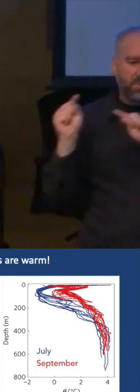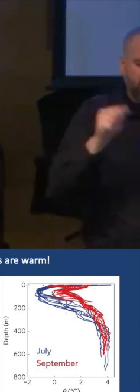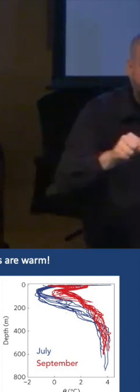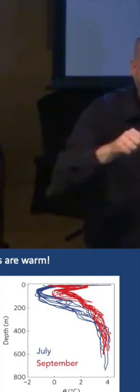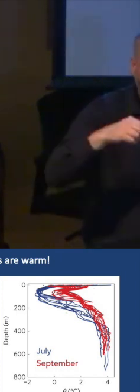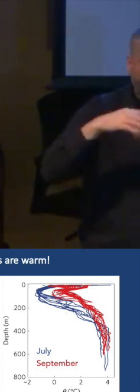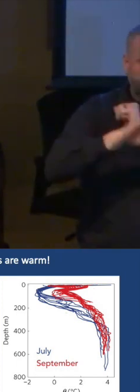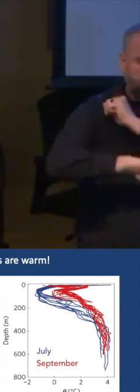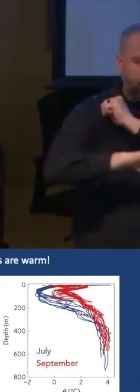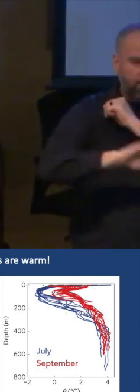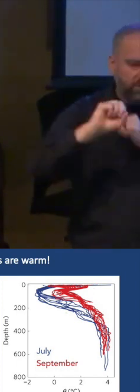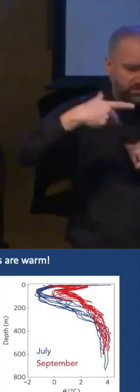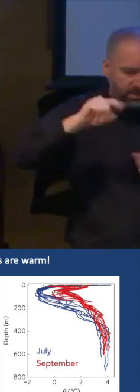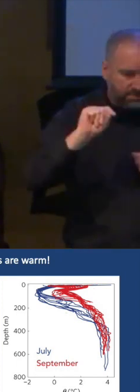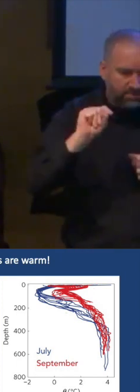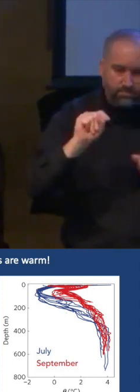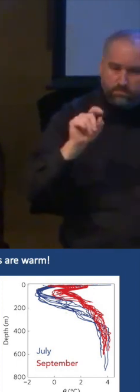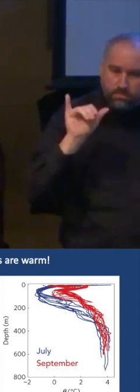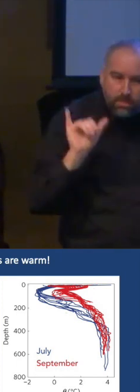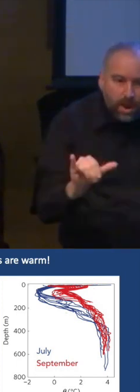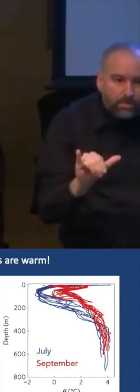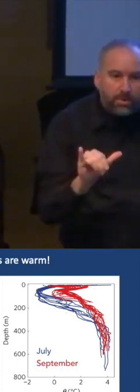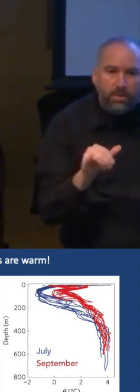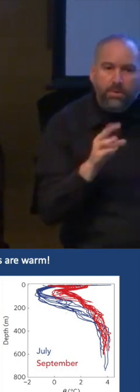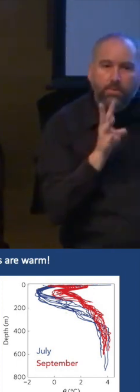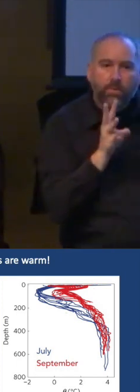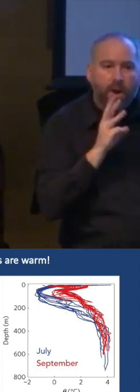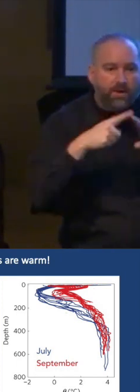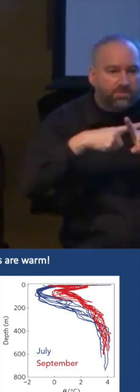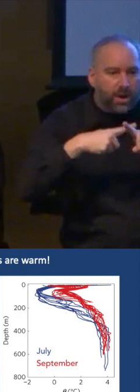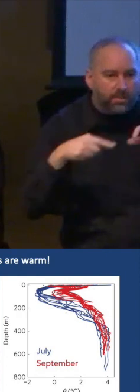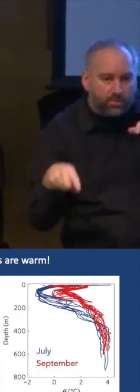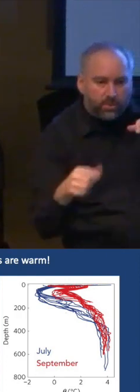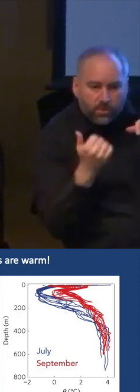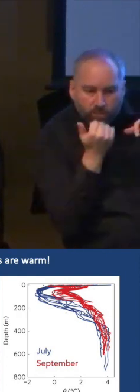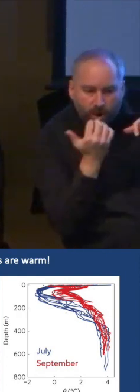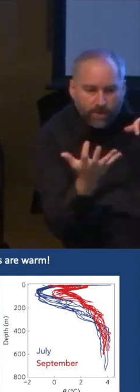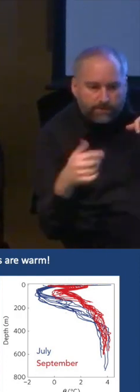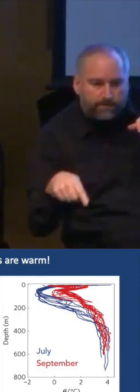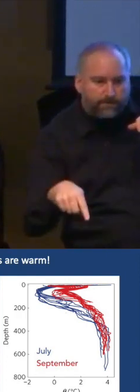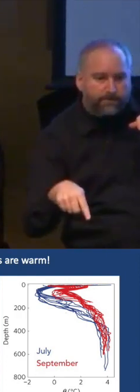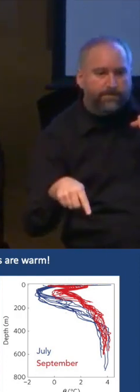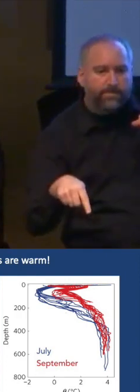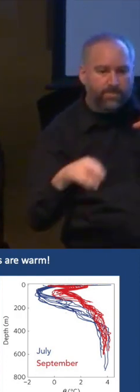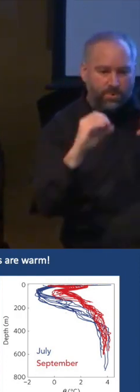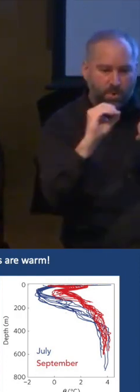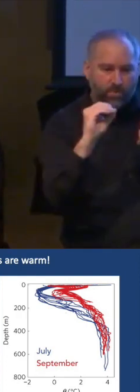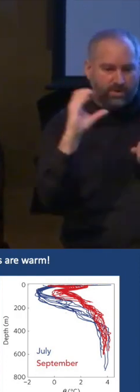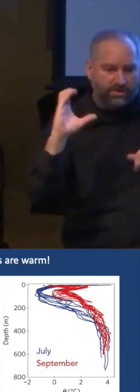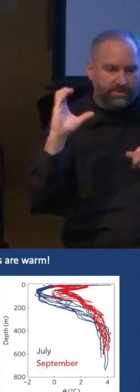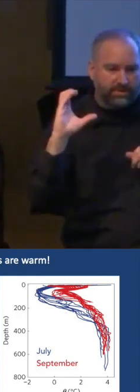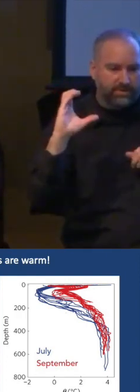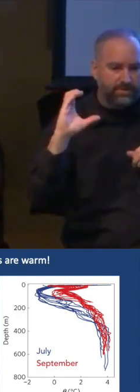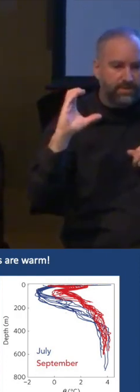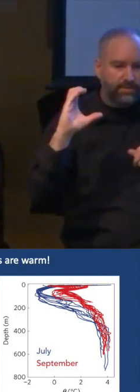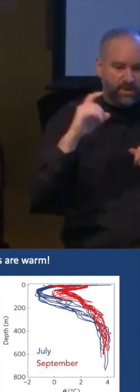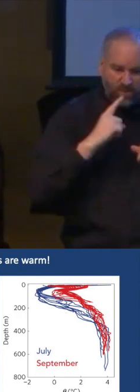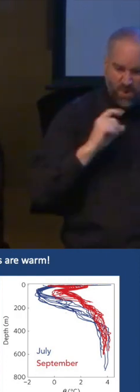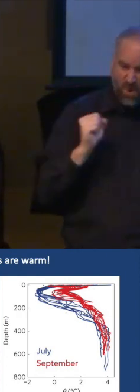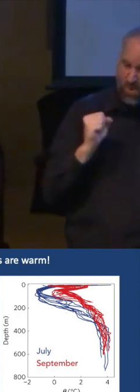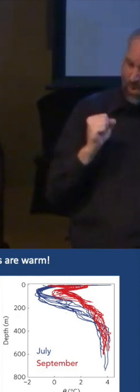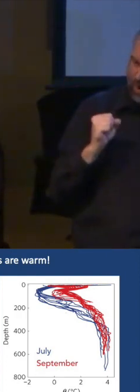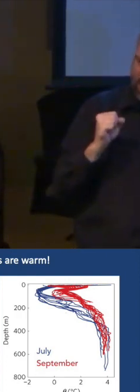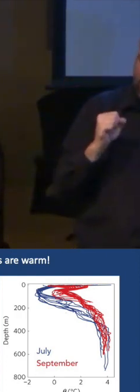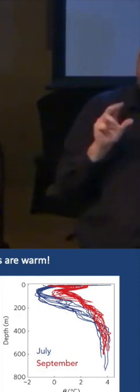4 degrees Celsius is might seem a little bit cold for a human, but it's very warm for a glacier. And Helheim is